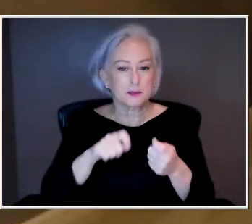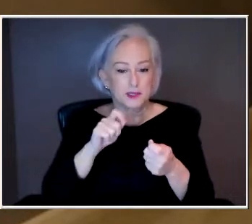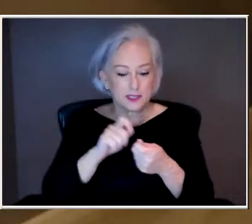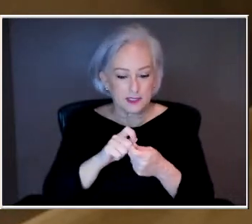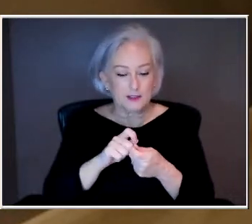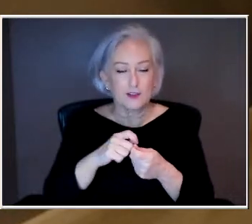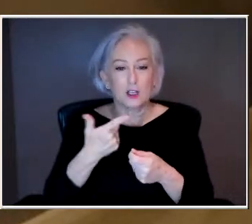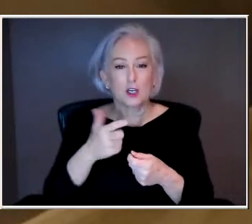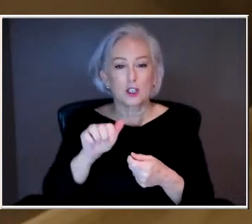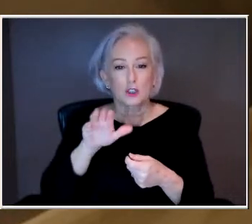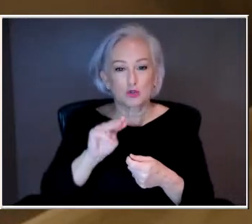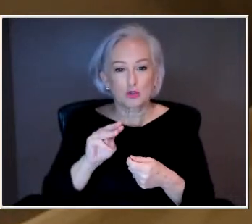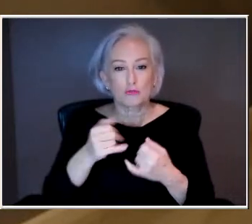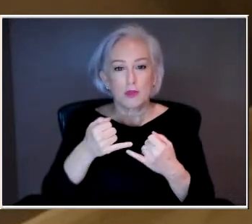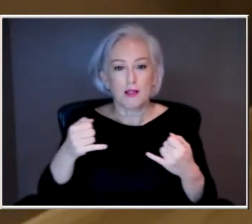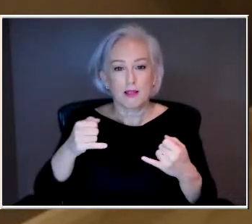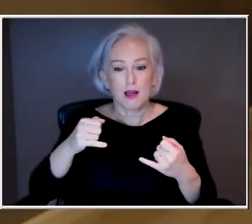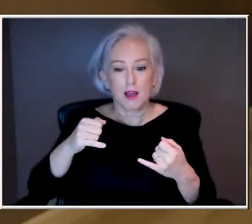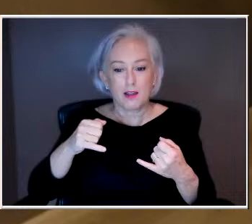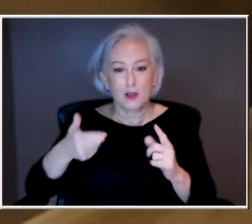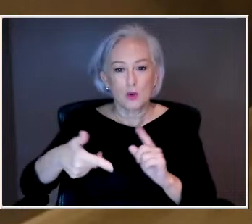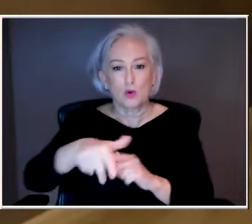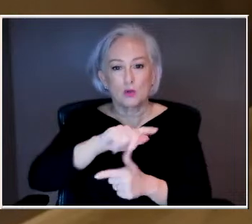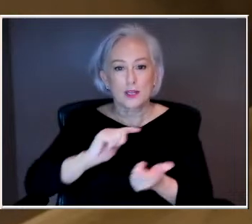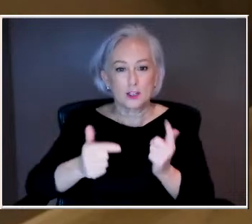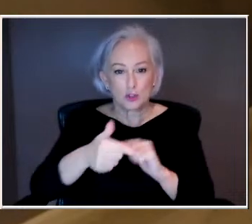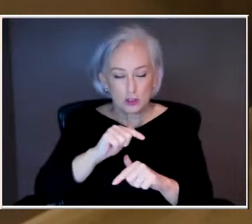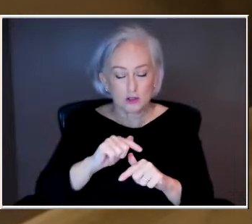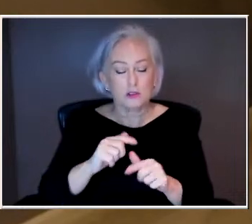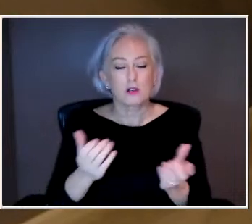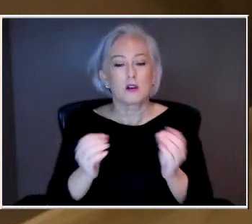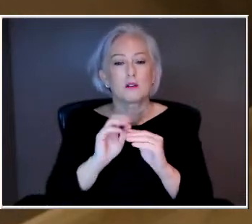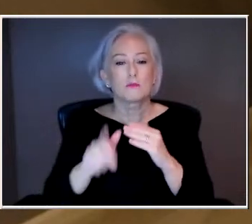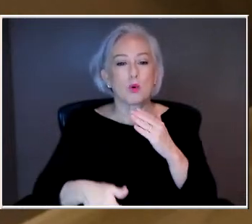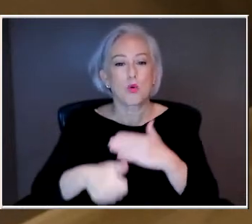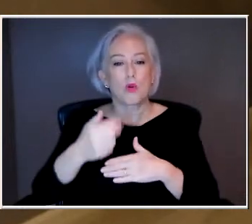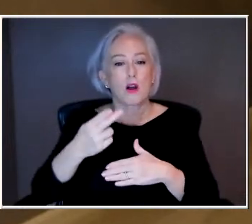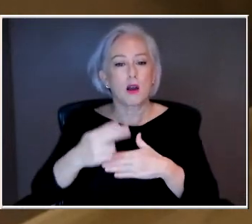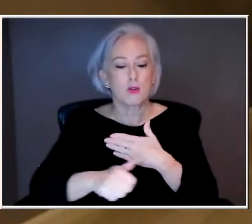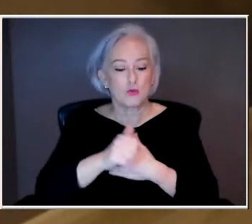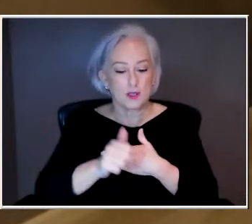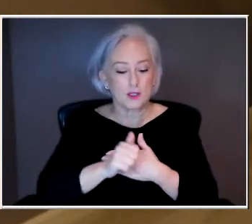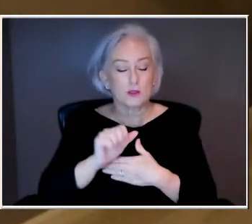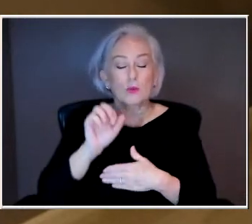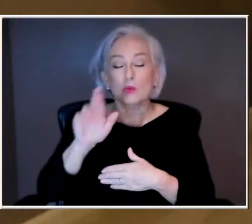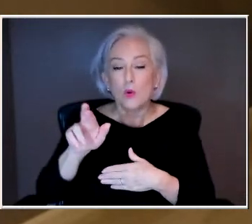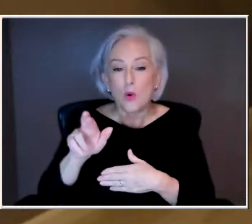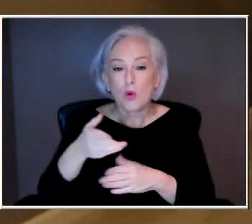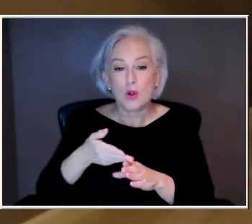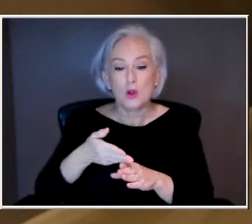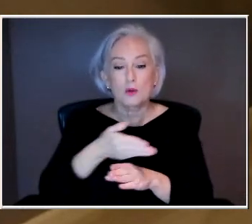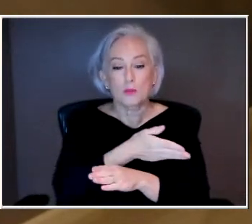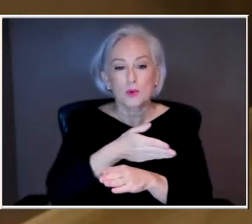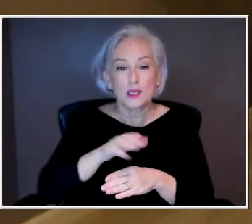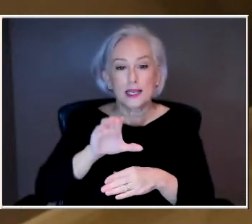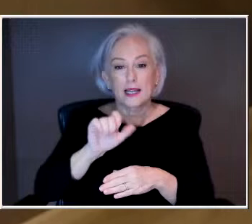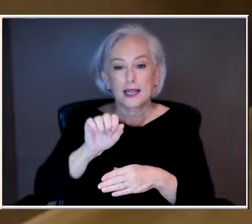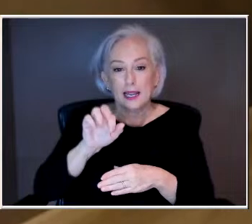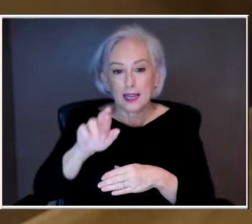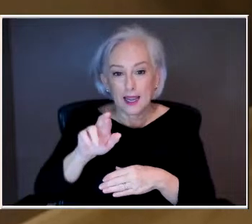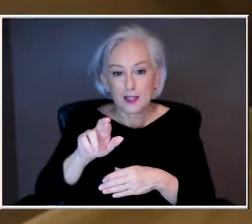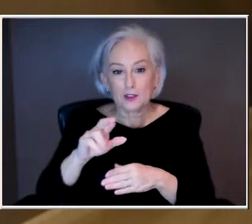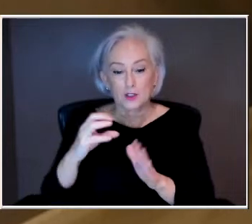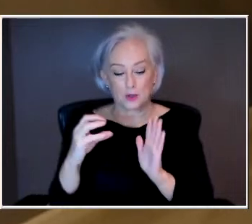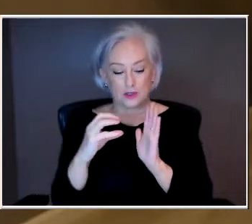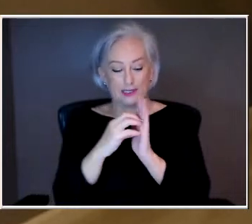for hereditary pancreatic cancers. And also those who have precancerous lesions or cysts in the pancreas,